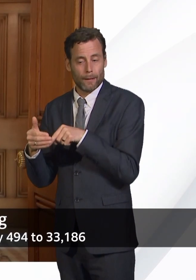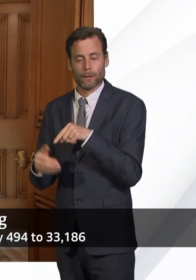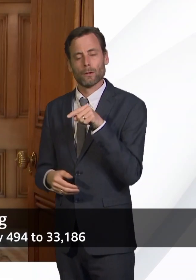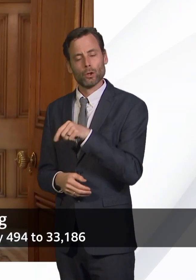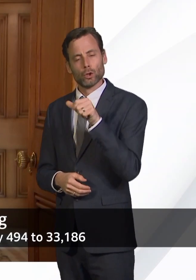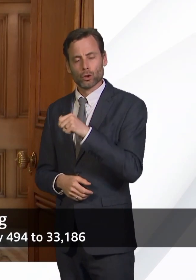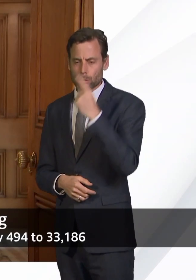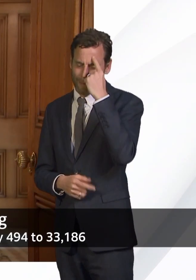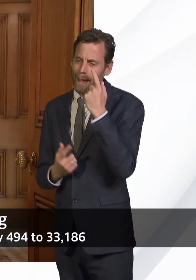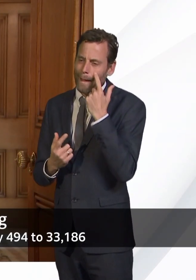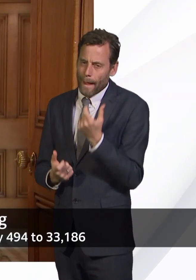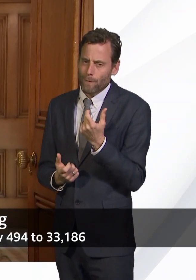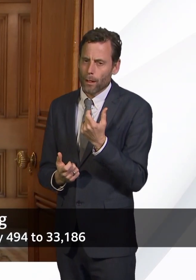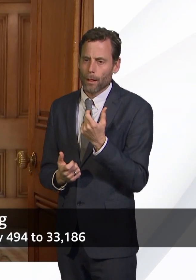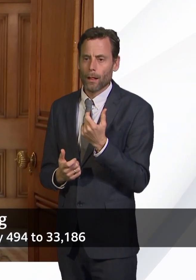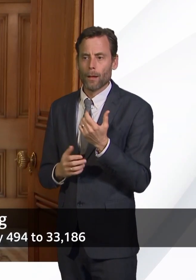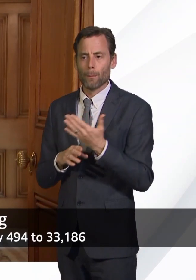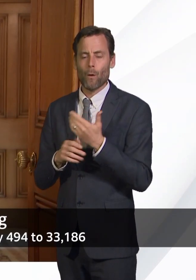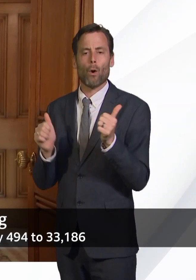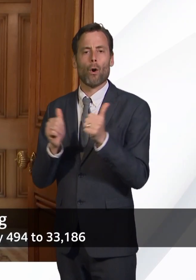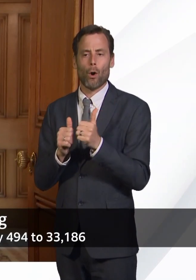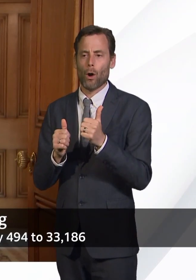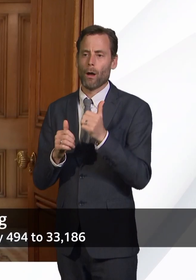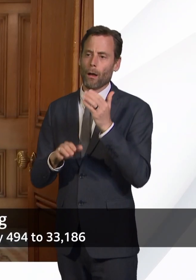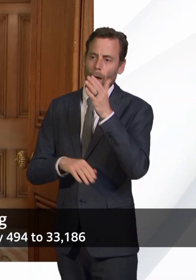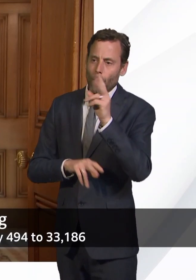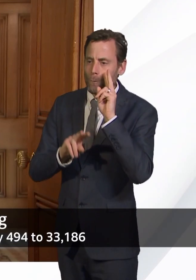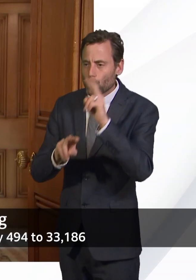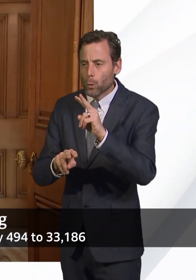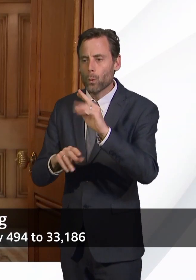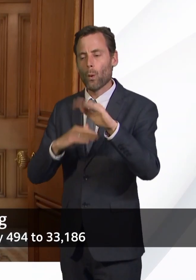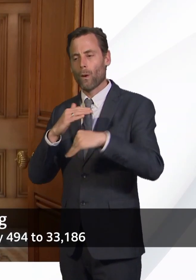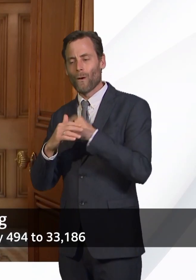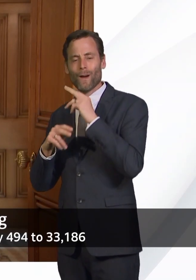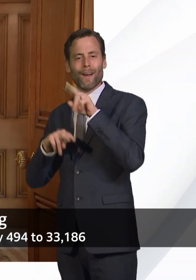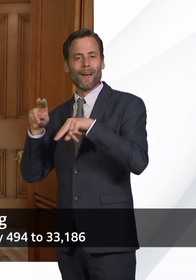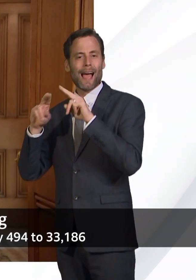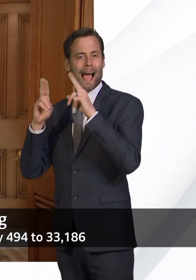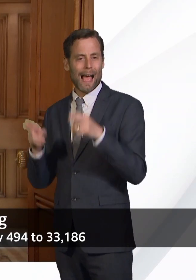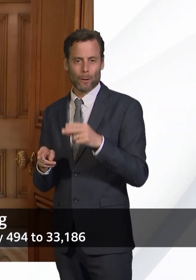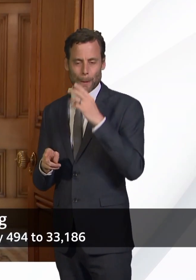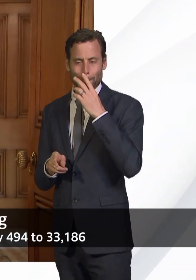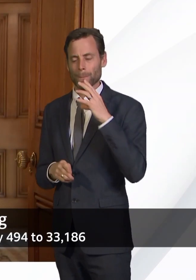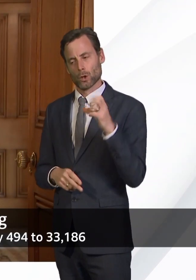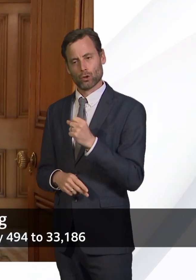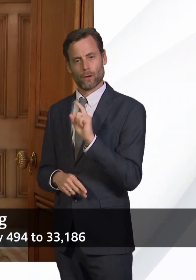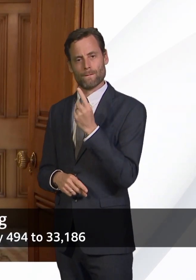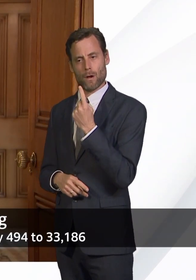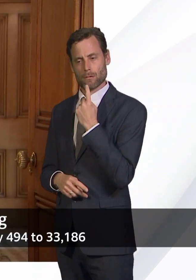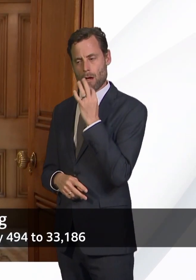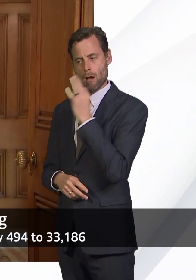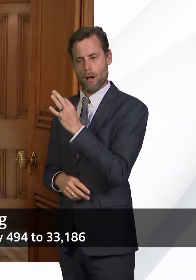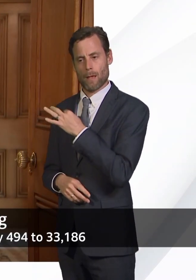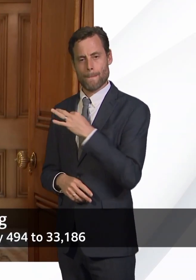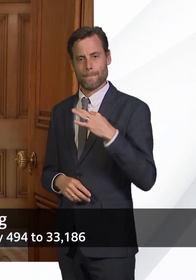and to seek personal and specific medical advice before deciding whether to commit to or to proceed